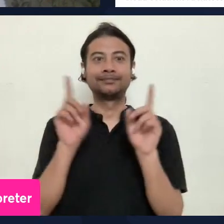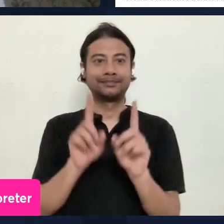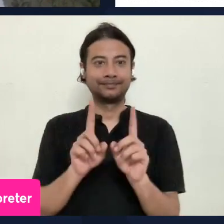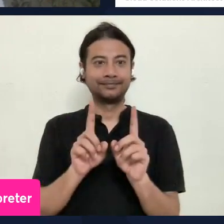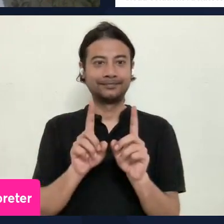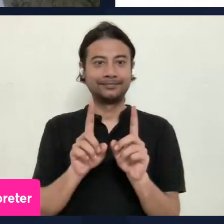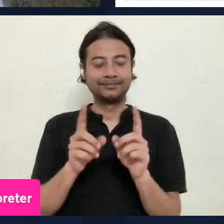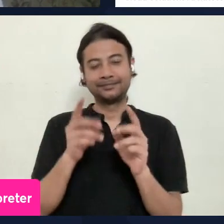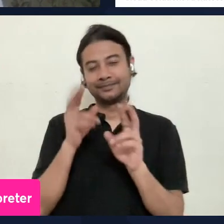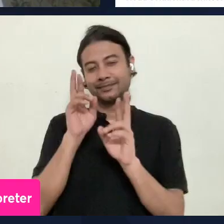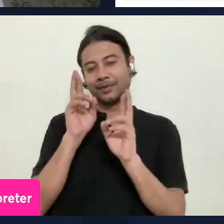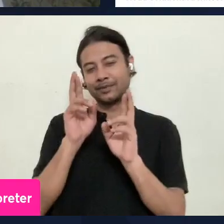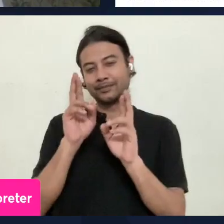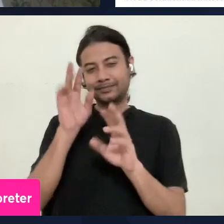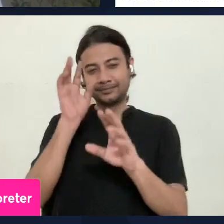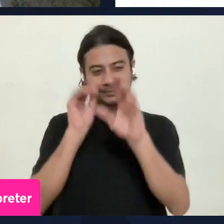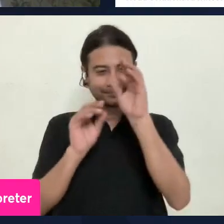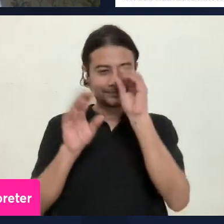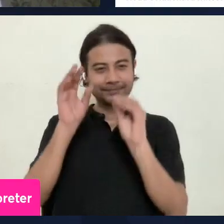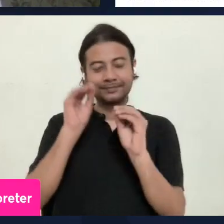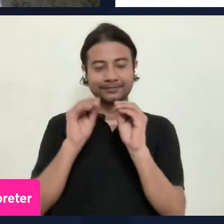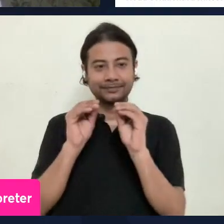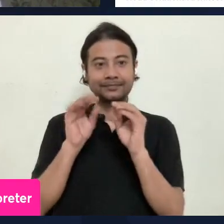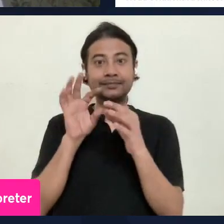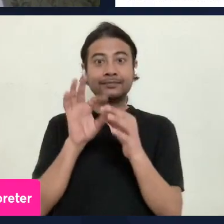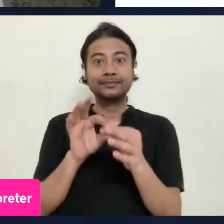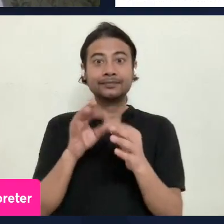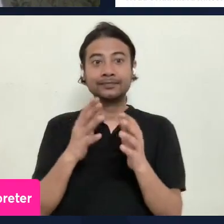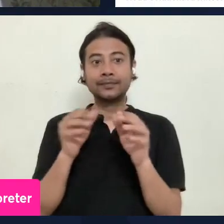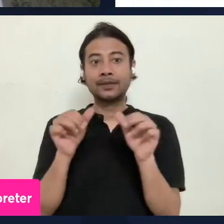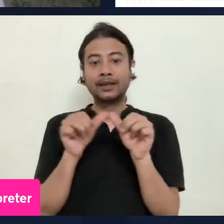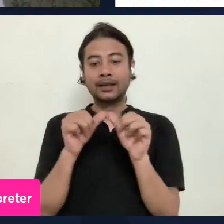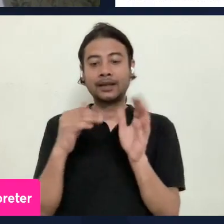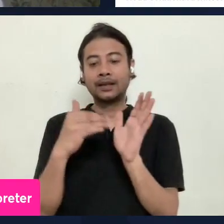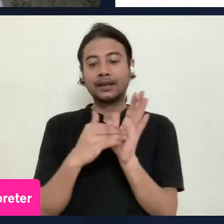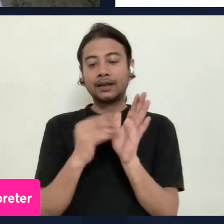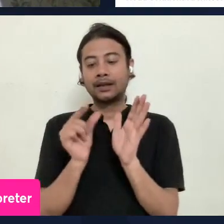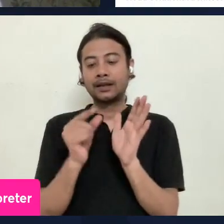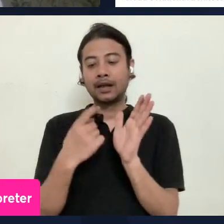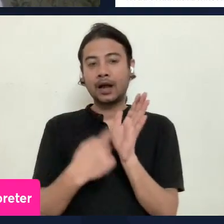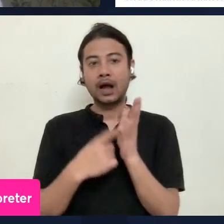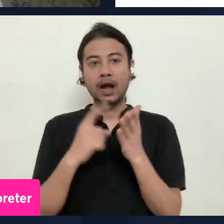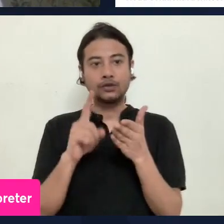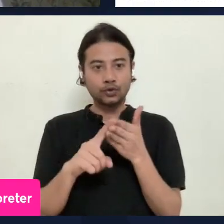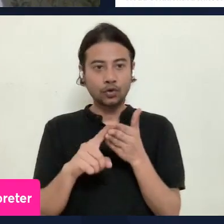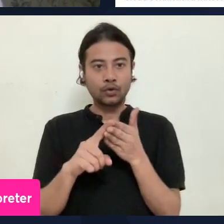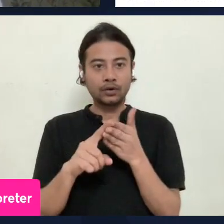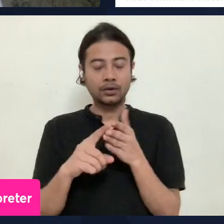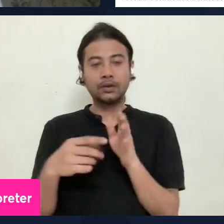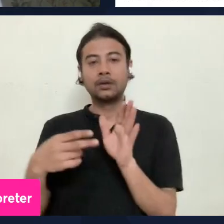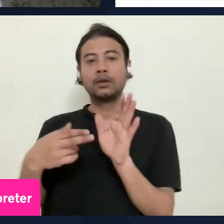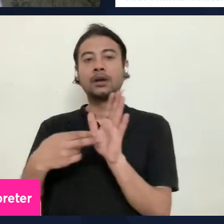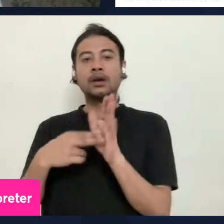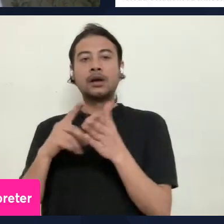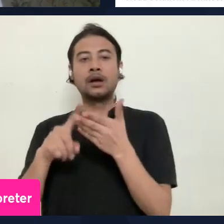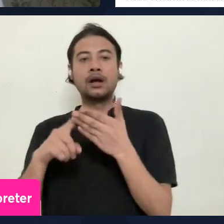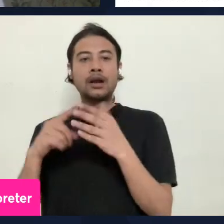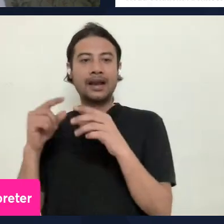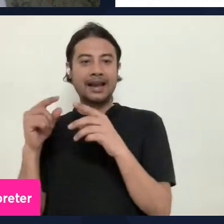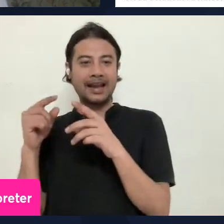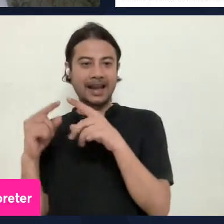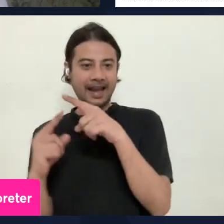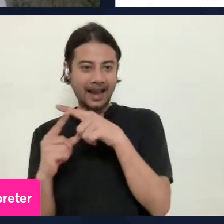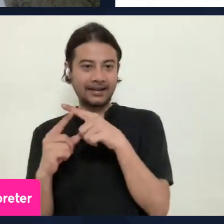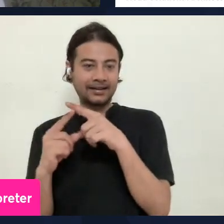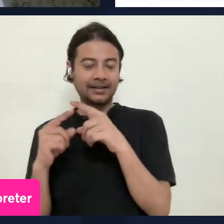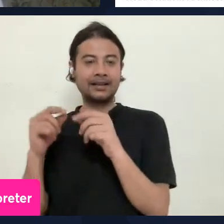where we will dive into the Azure NetApp files. And for that, we have Anthony with us today, who is making his appearance the second